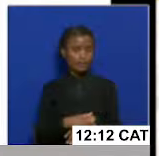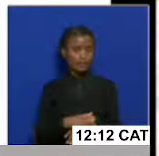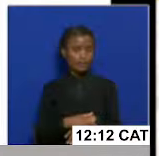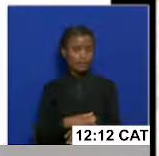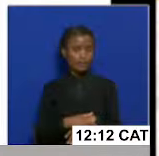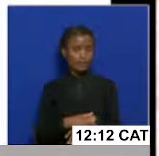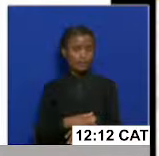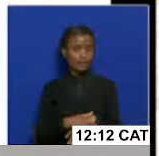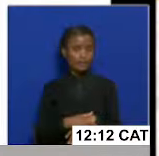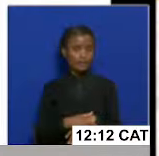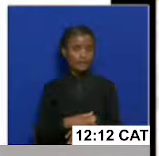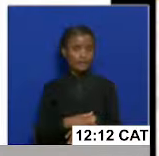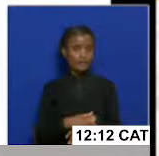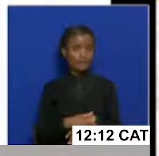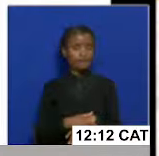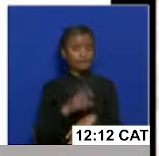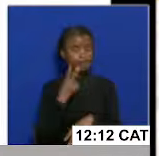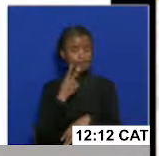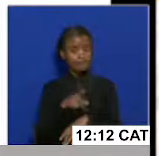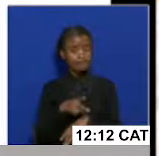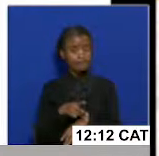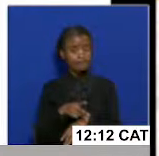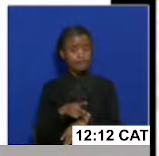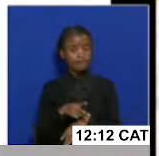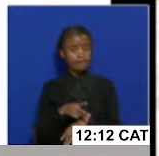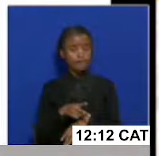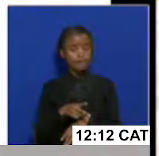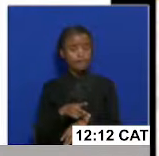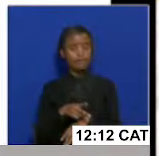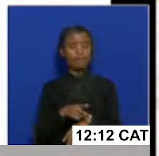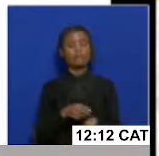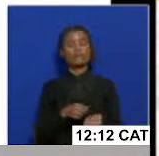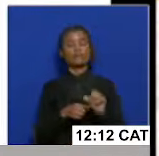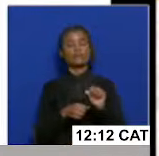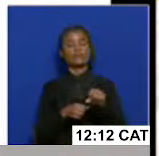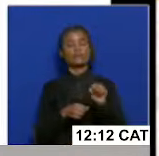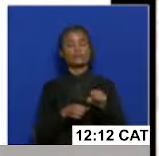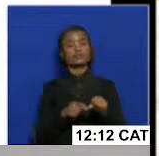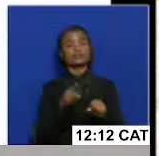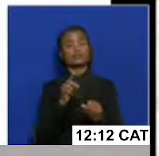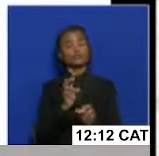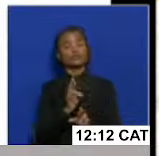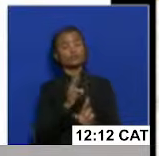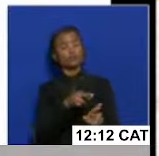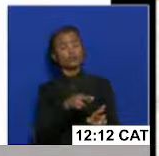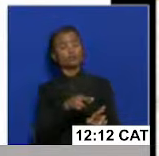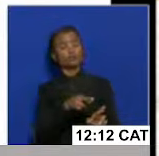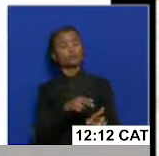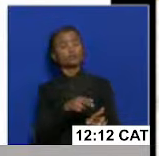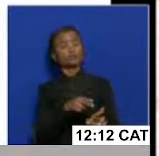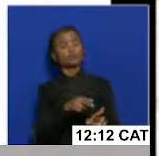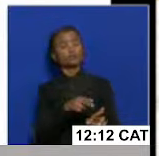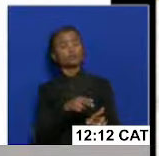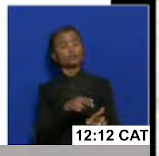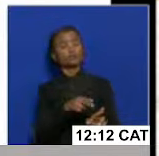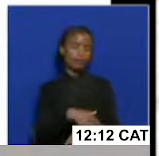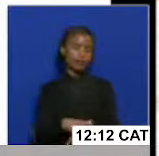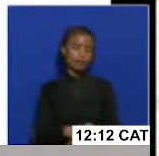Do you see that? Yes, I do. You then respond to say, "Okay, will." And that is the